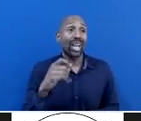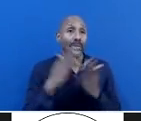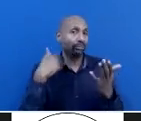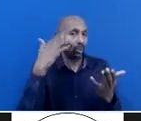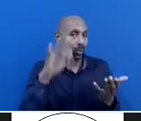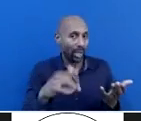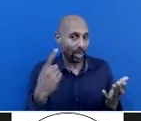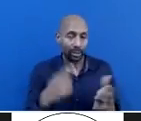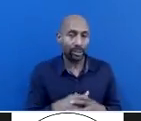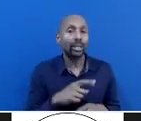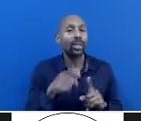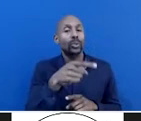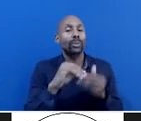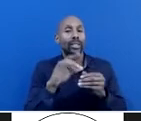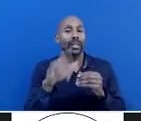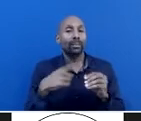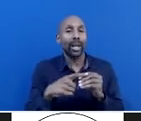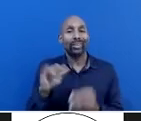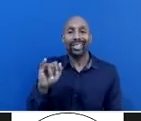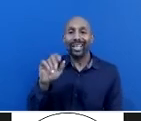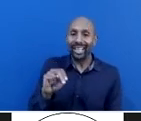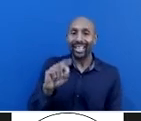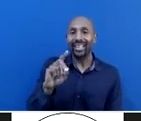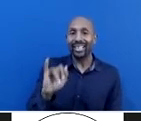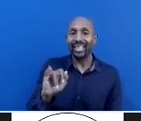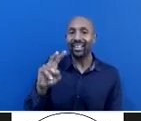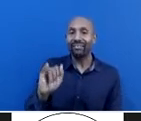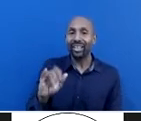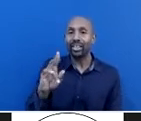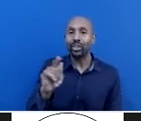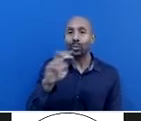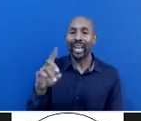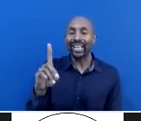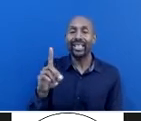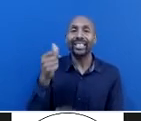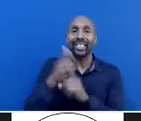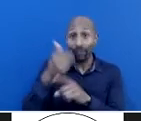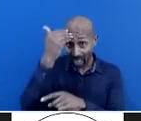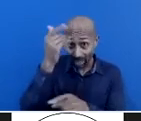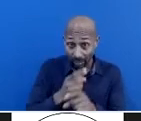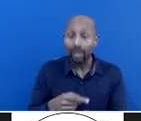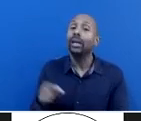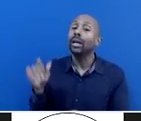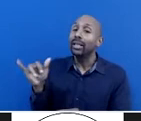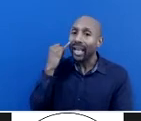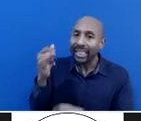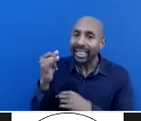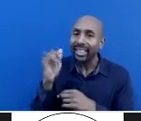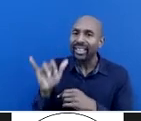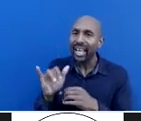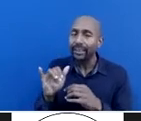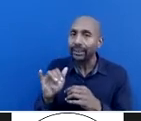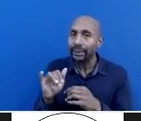But you said the individuated self-conscious, huh? This idea of like maybe like the process of making what is not